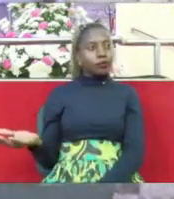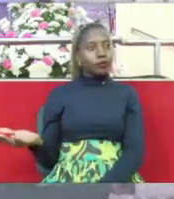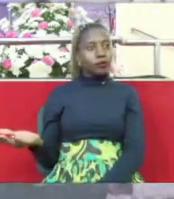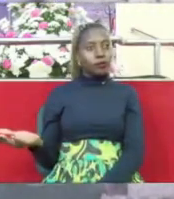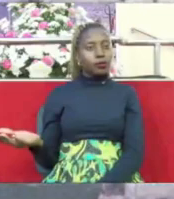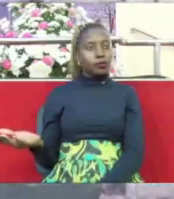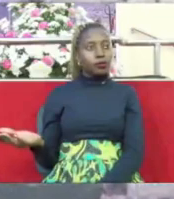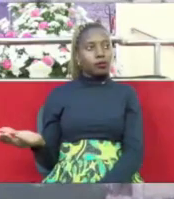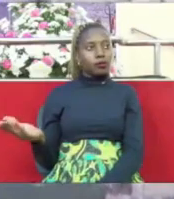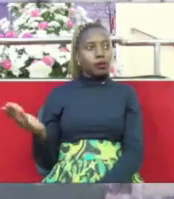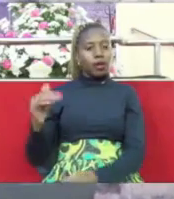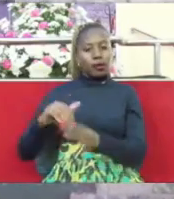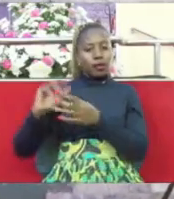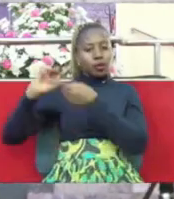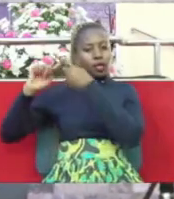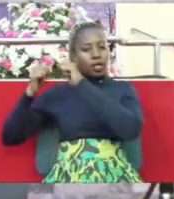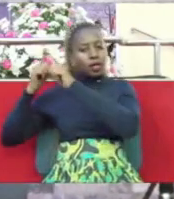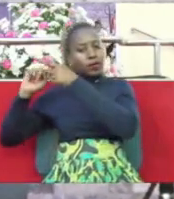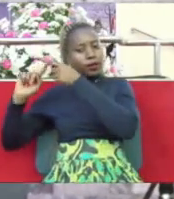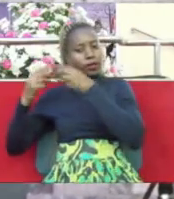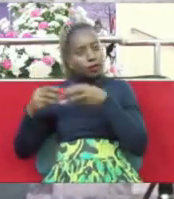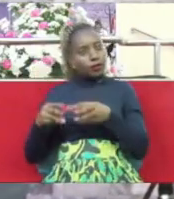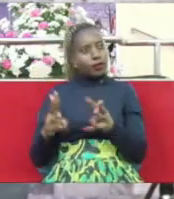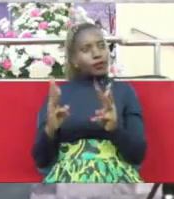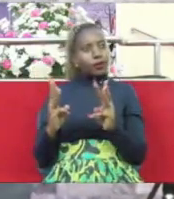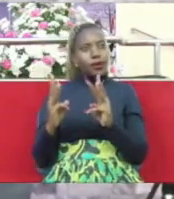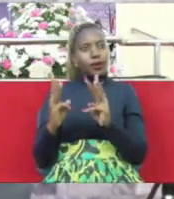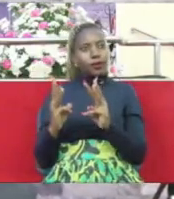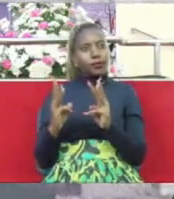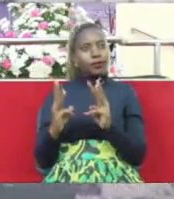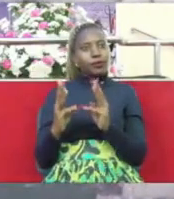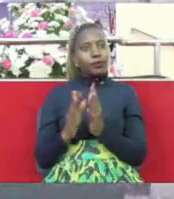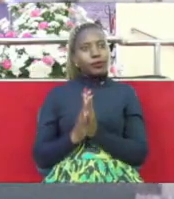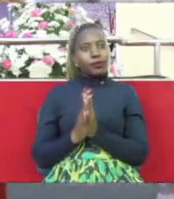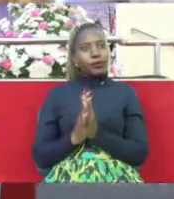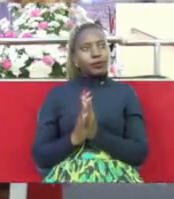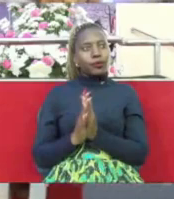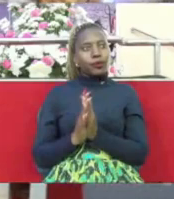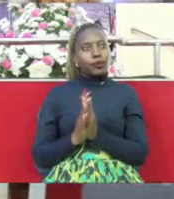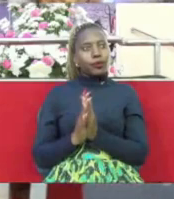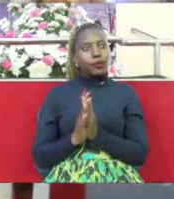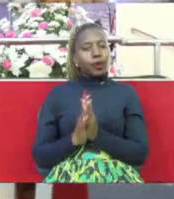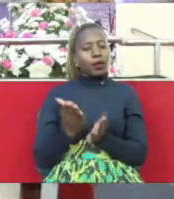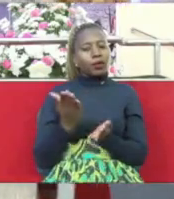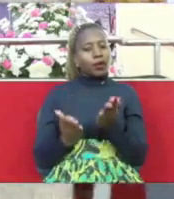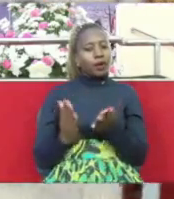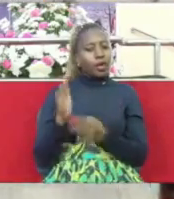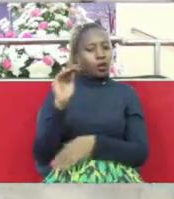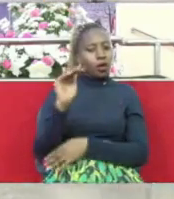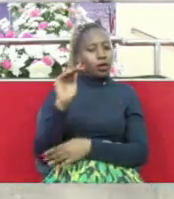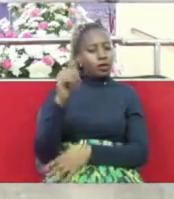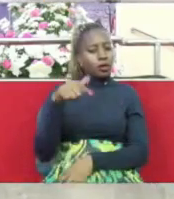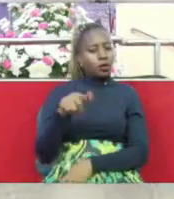In a reflective mood. Kwa njia ambayo unatafakari. You could just be asking yourself. Unaweza kuwa